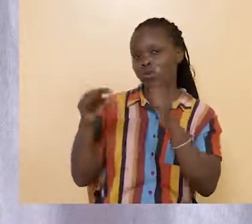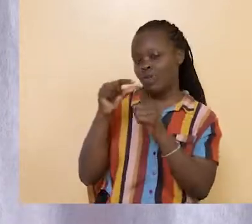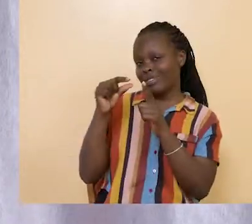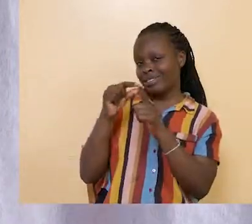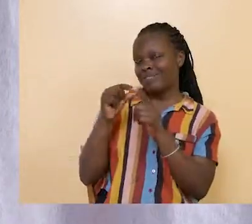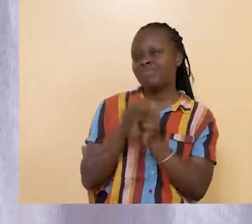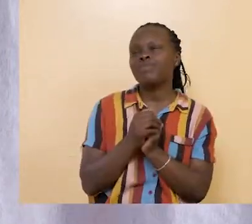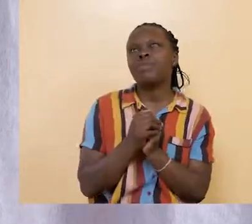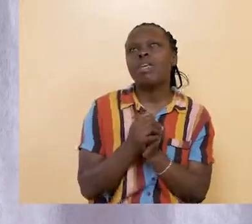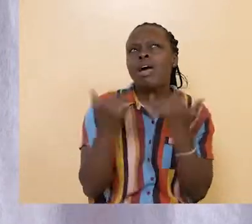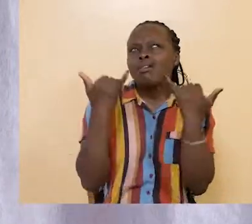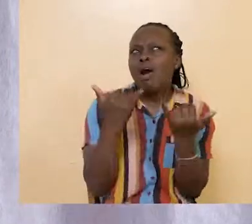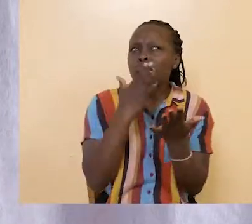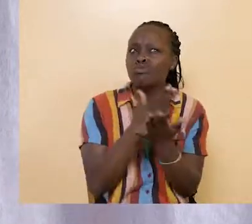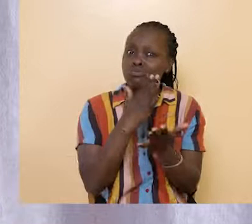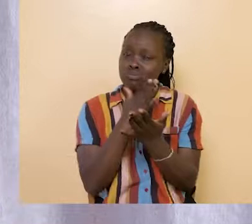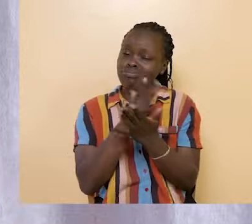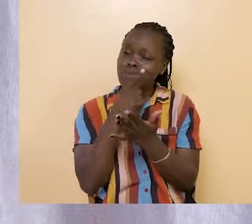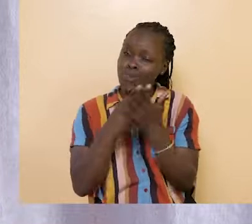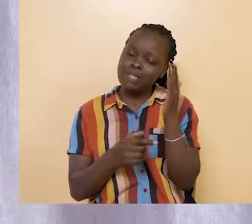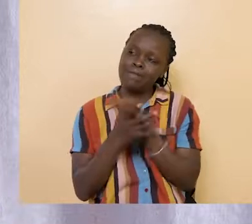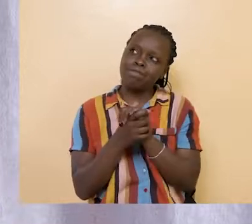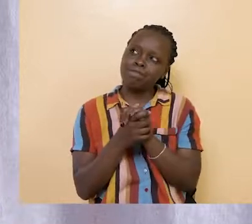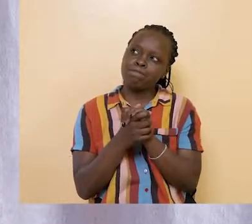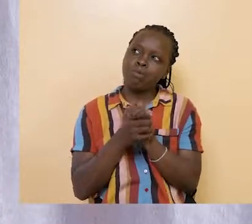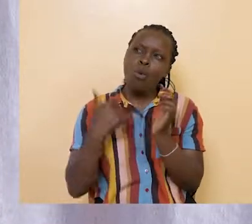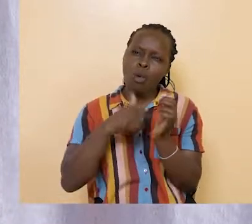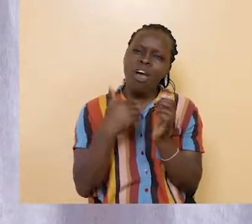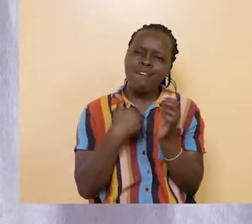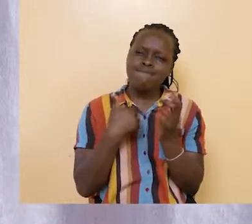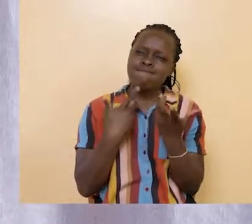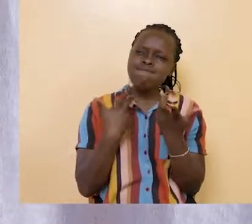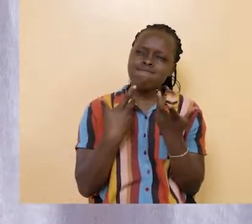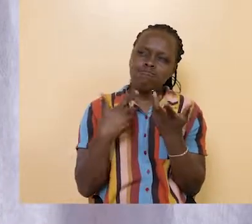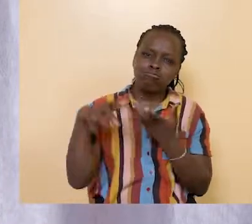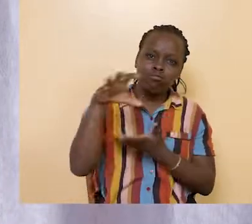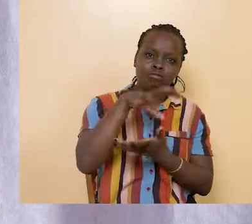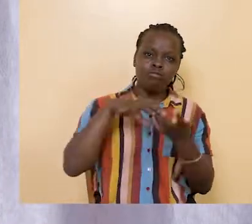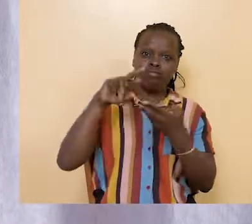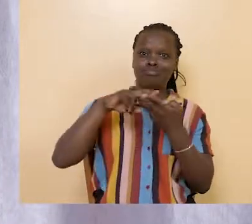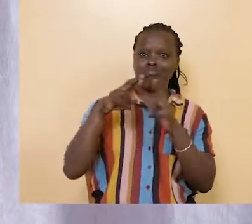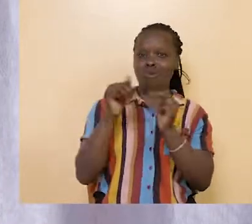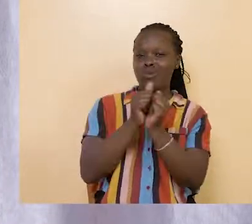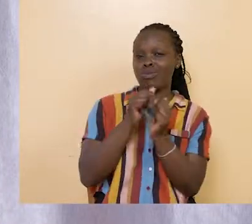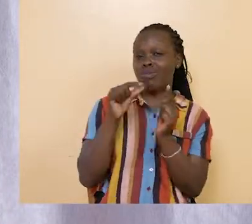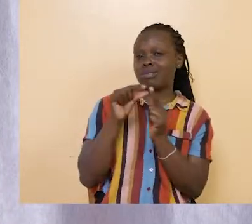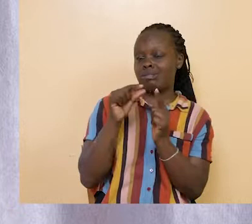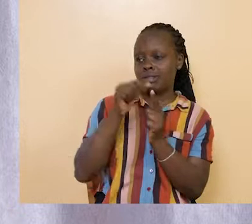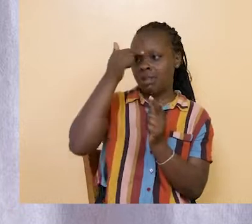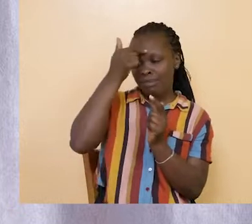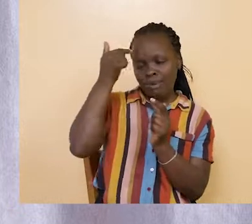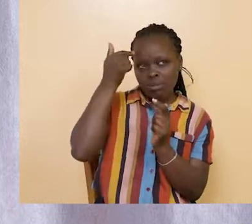friend. Now, the truth of the matter is that we have a complicated relationship with words, right?